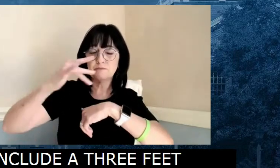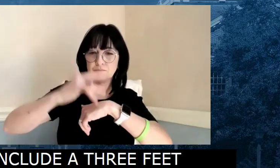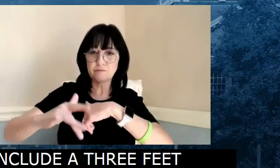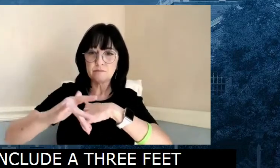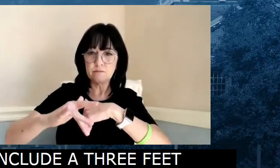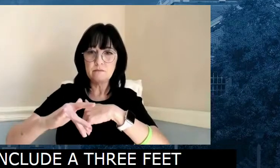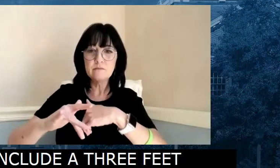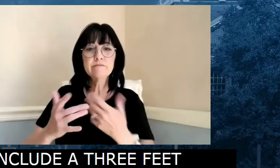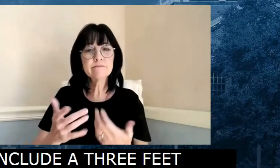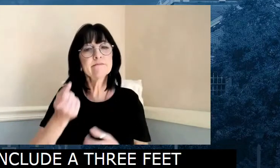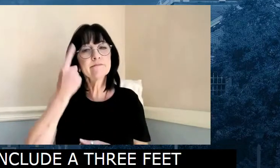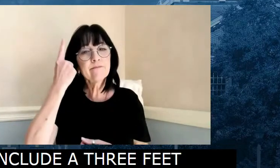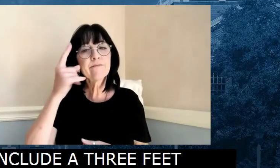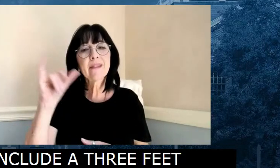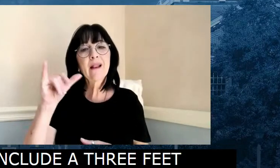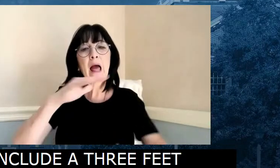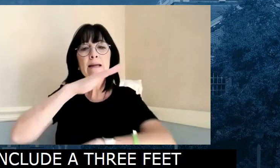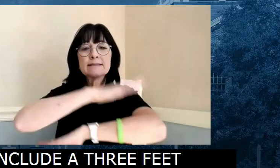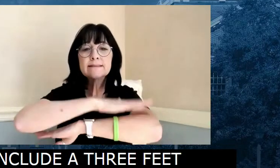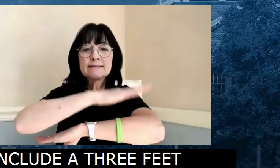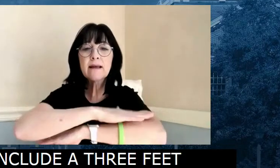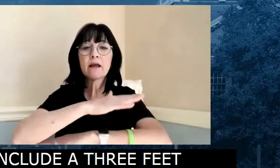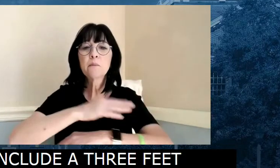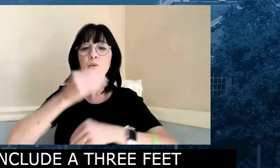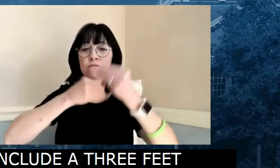keeping tables, as an example, 3 feet apart.